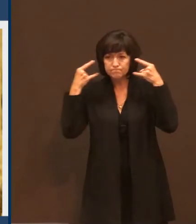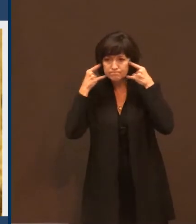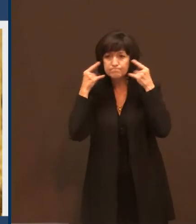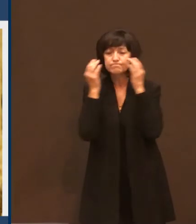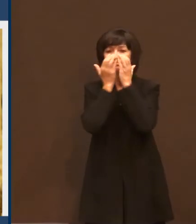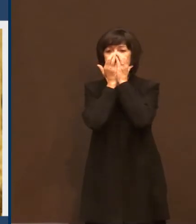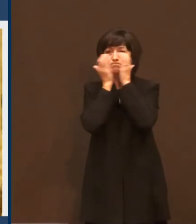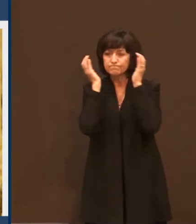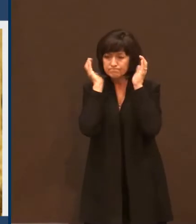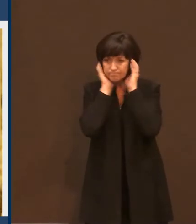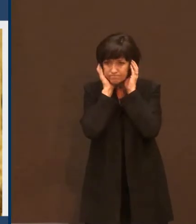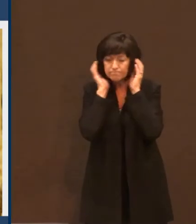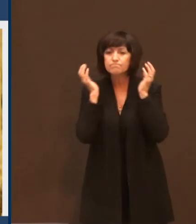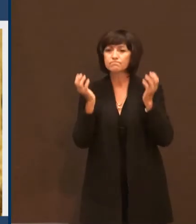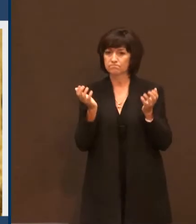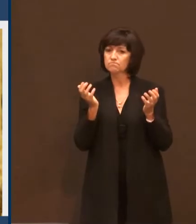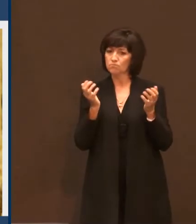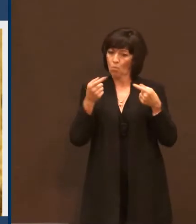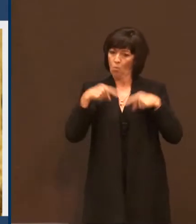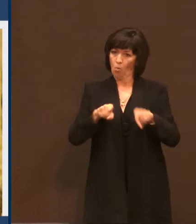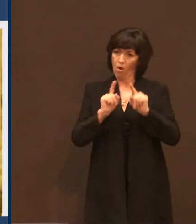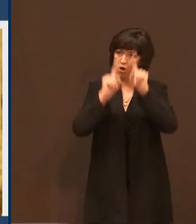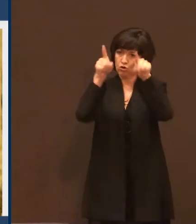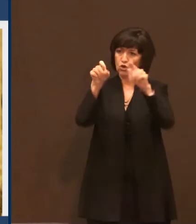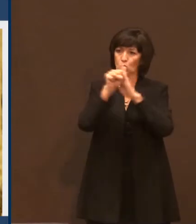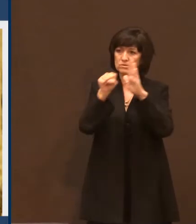are at the state fair.